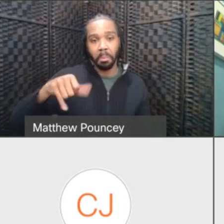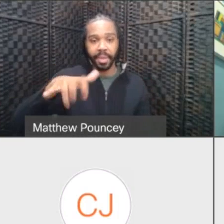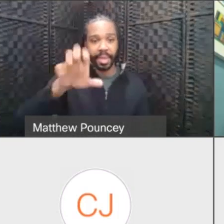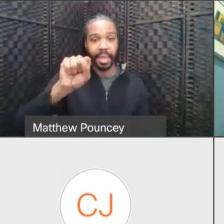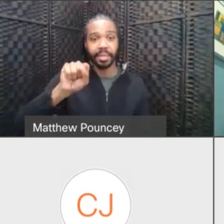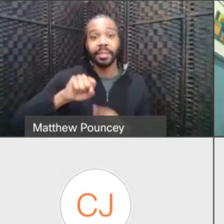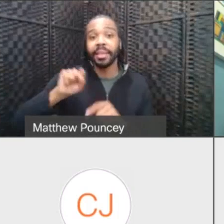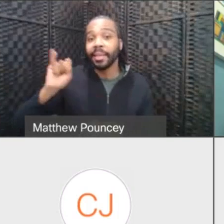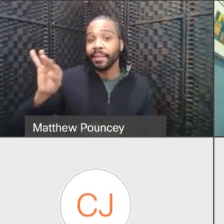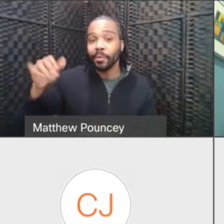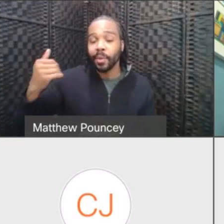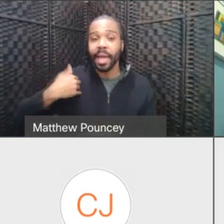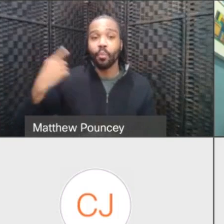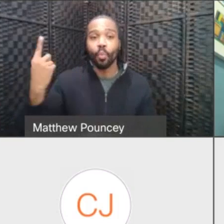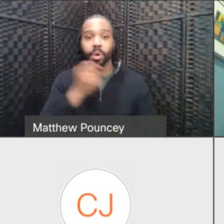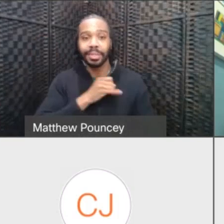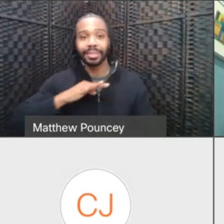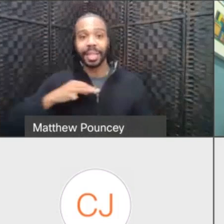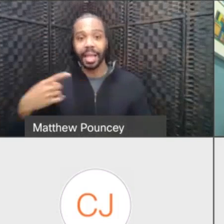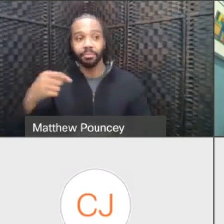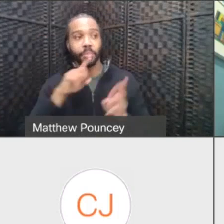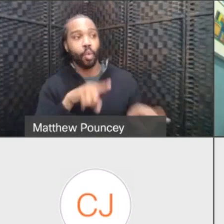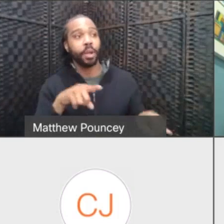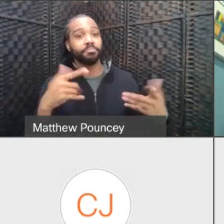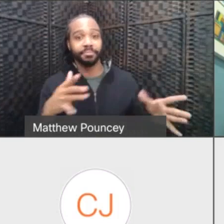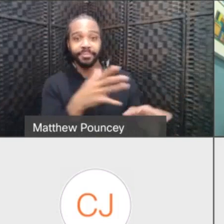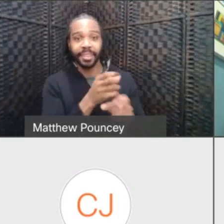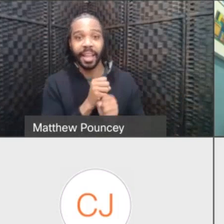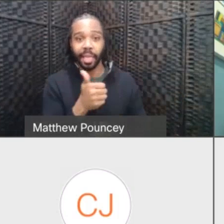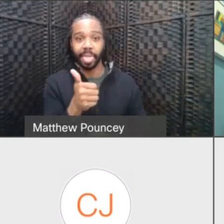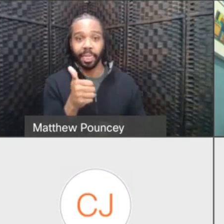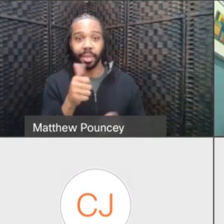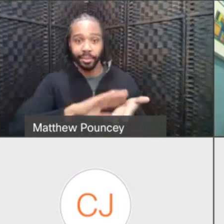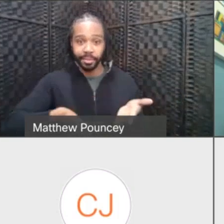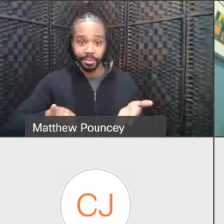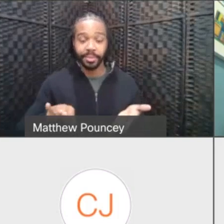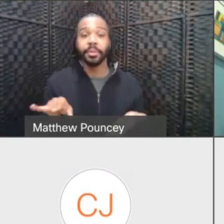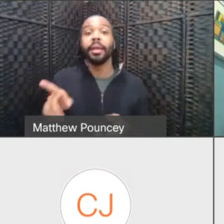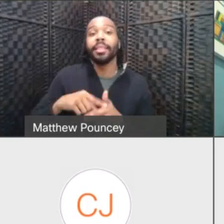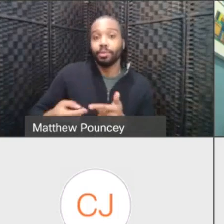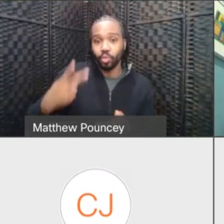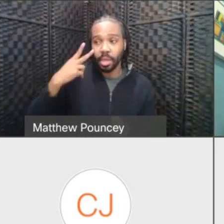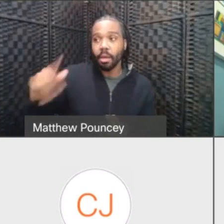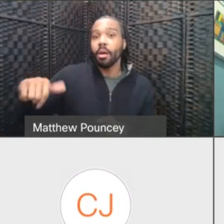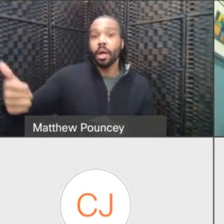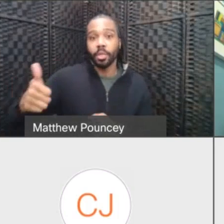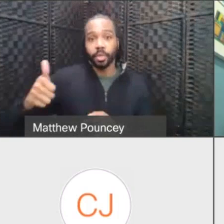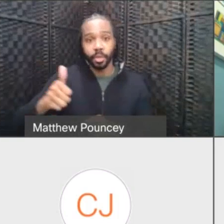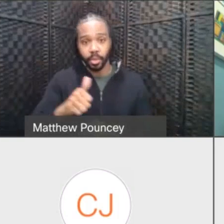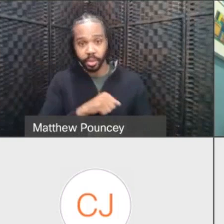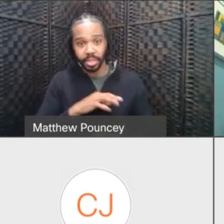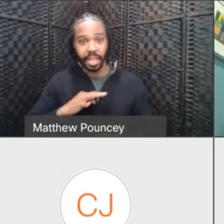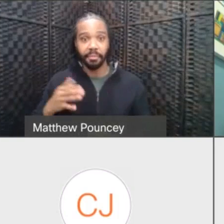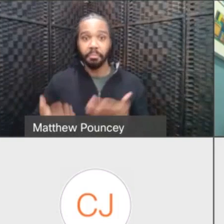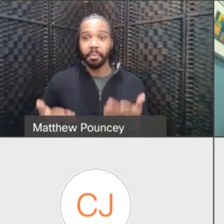back to you that they've received the exemption, and then you see other employees who are still not reporting back, that might be